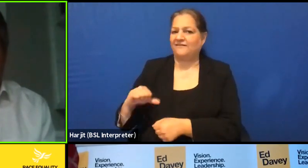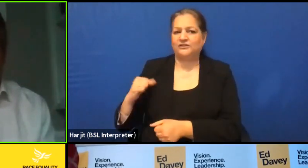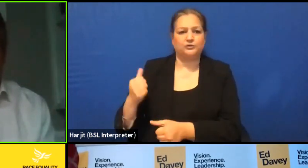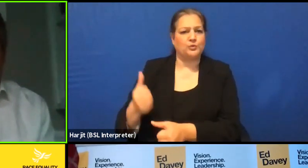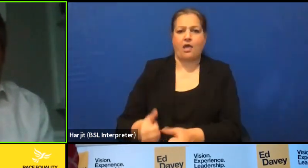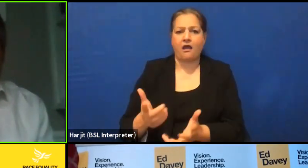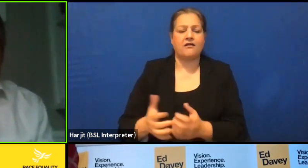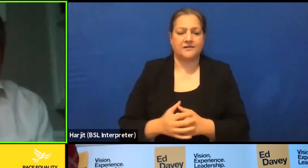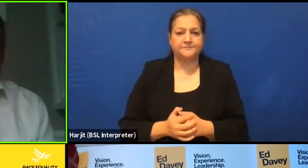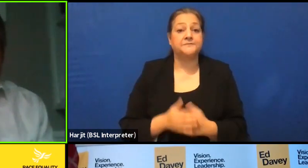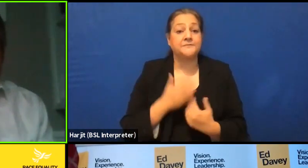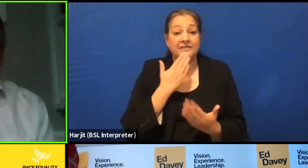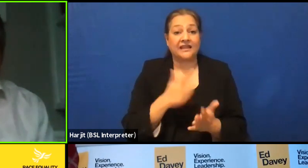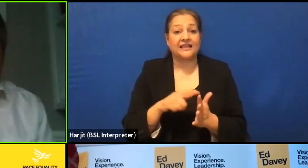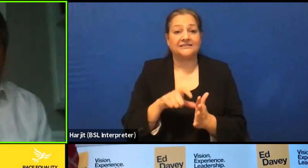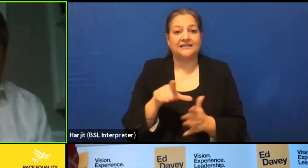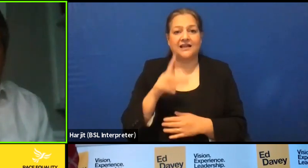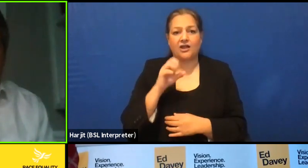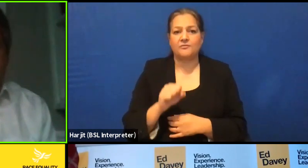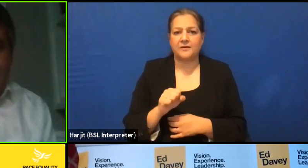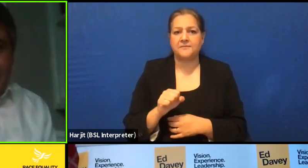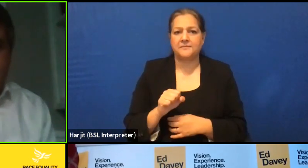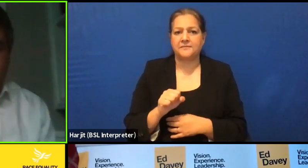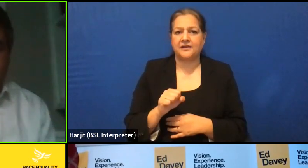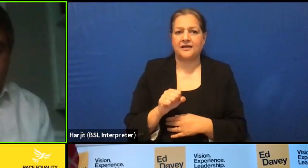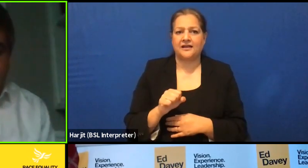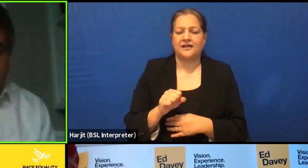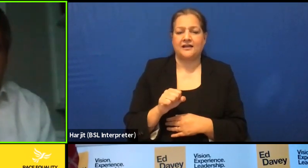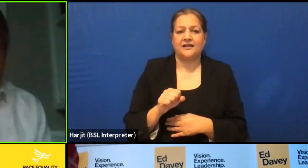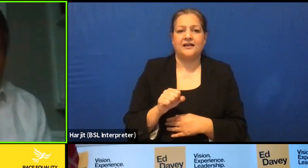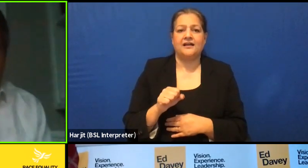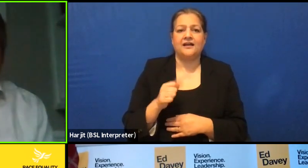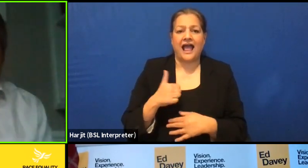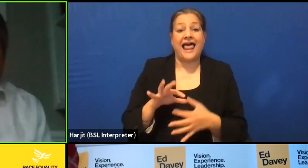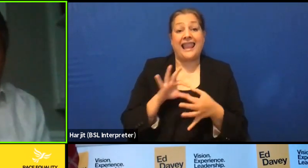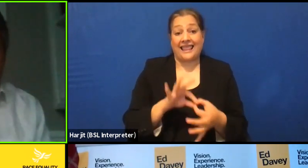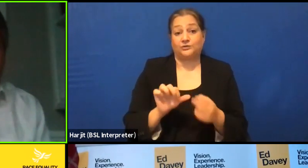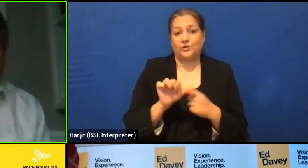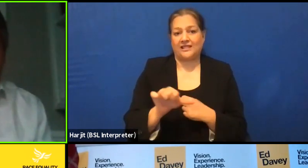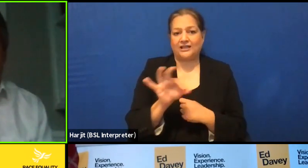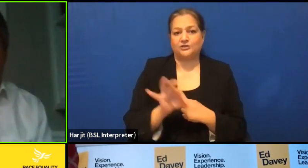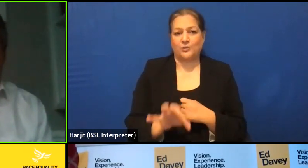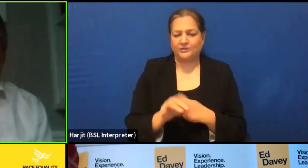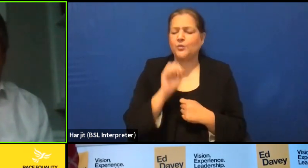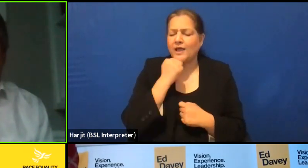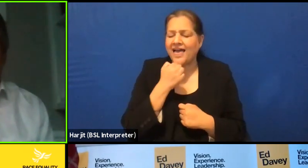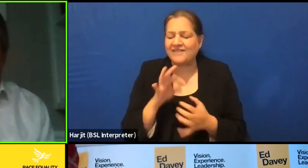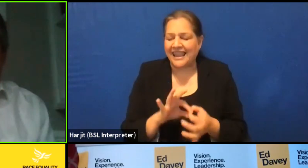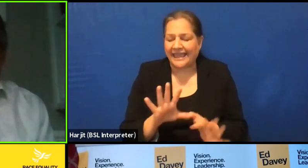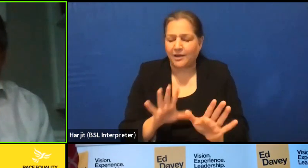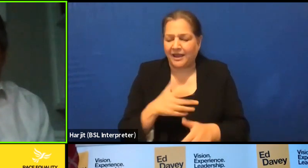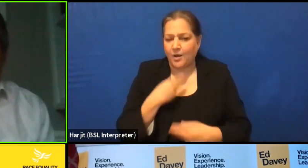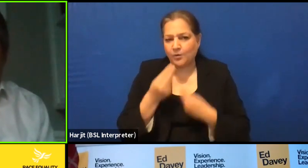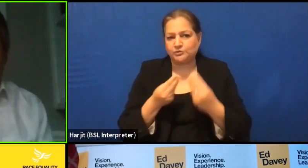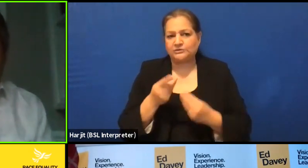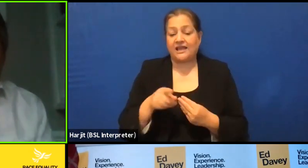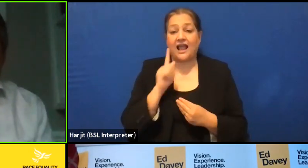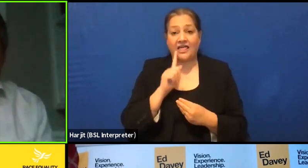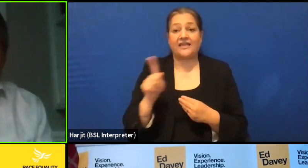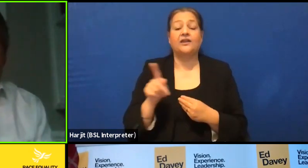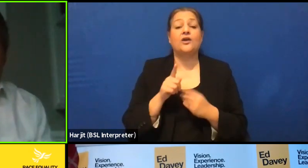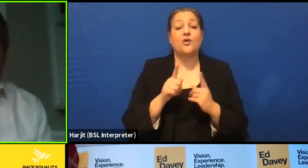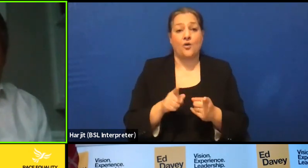Thanks, Ed. I'm going to risk saying something slightly heretical as I link on to the next question. There will be a link. I think you're very committed